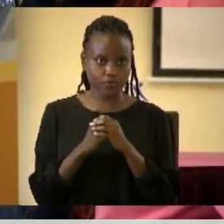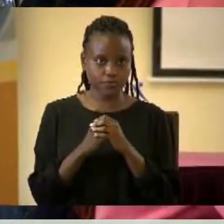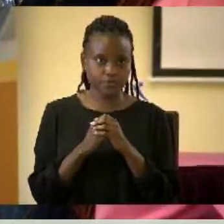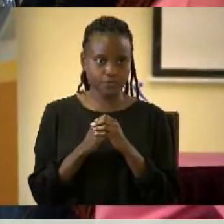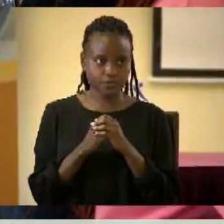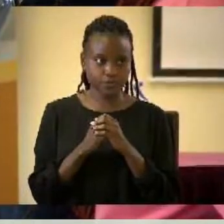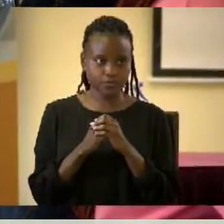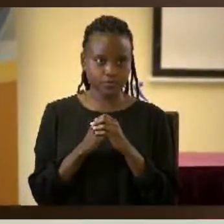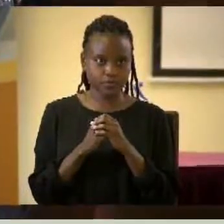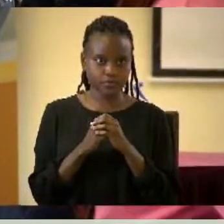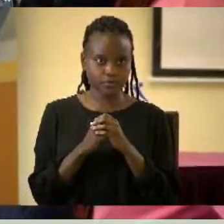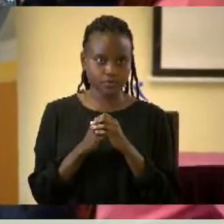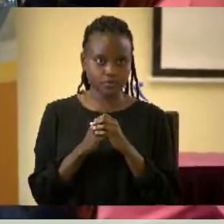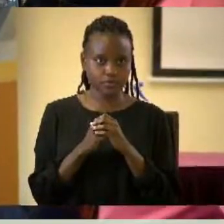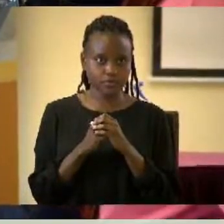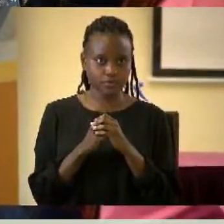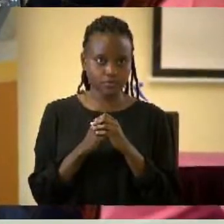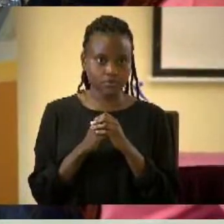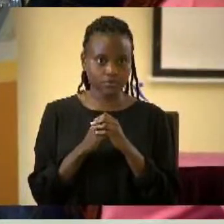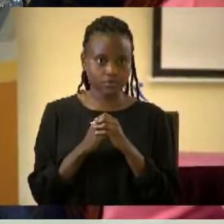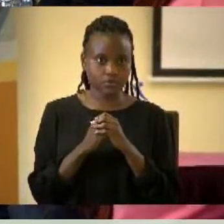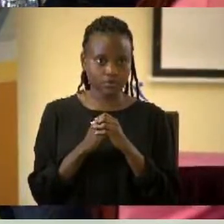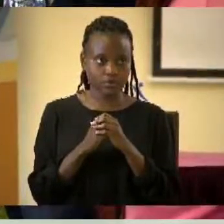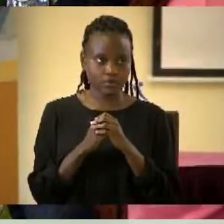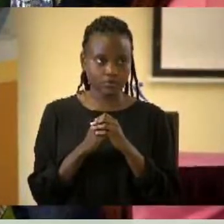there's the issue of,